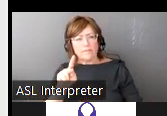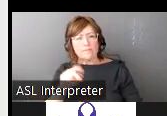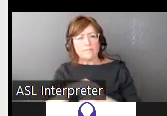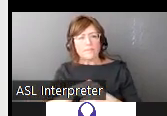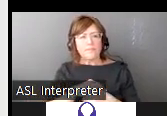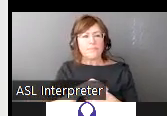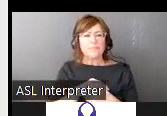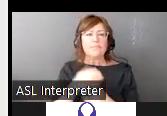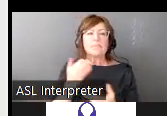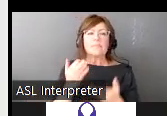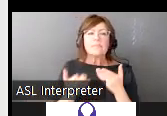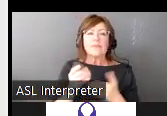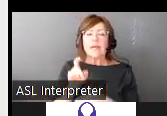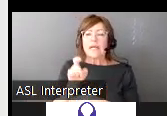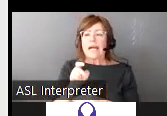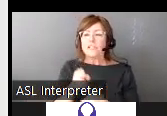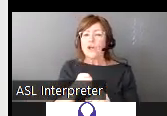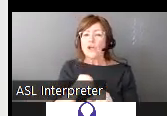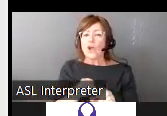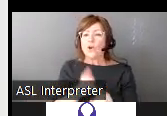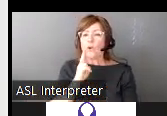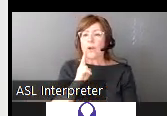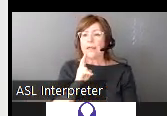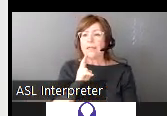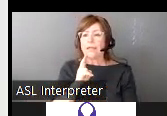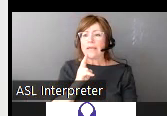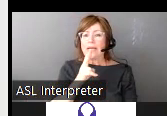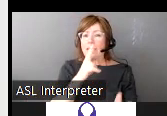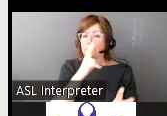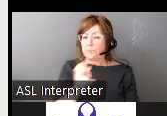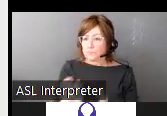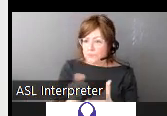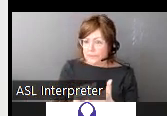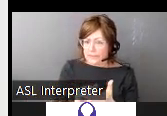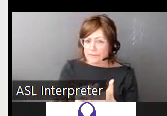So maybe I should quit and reload it again.